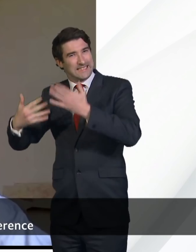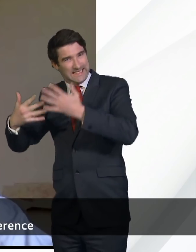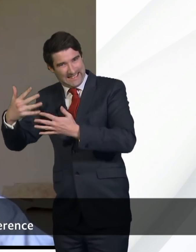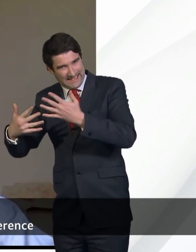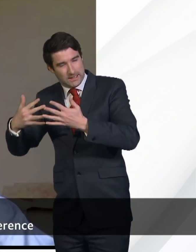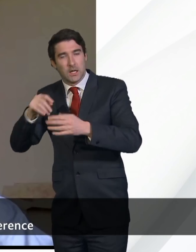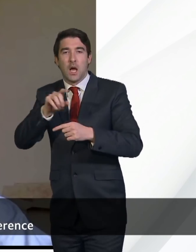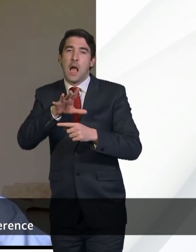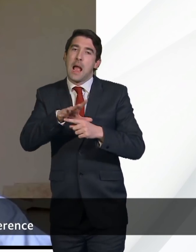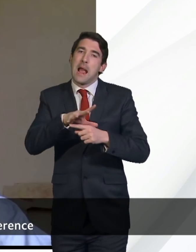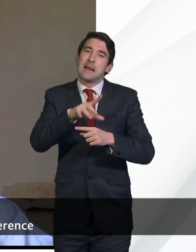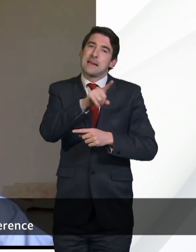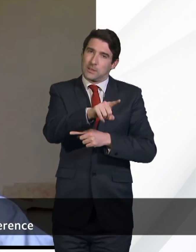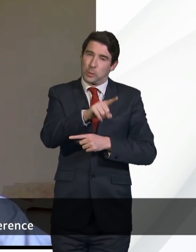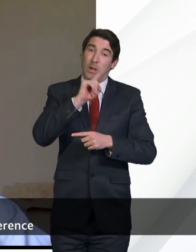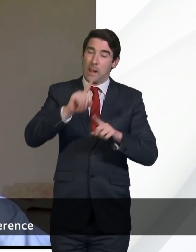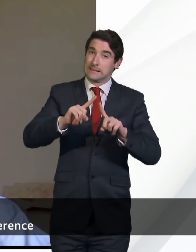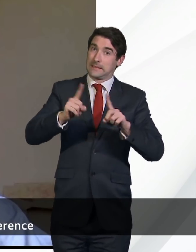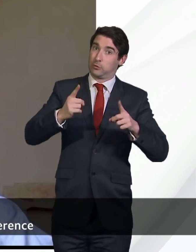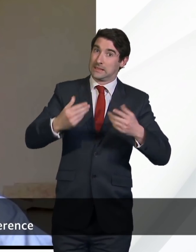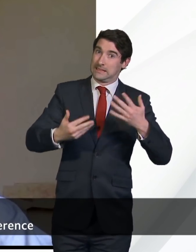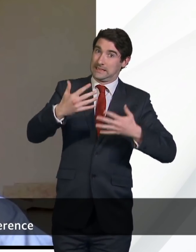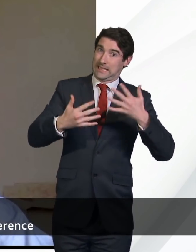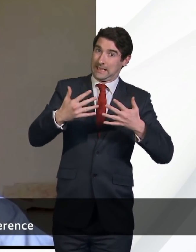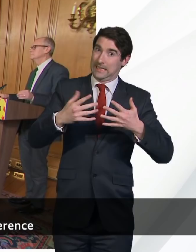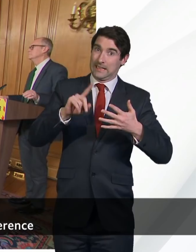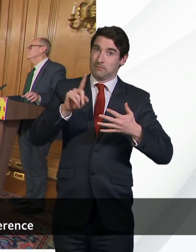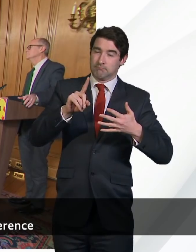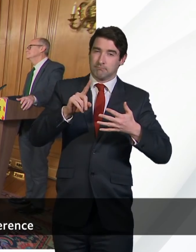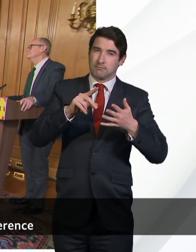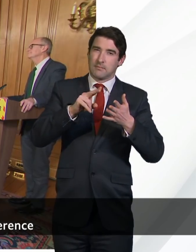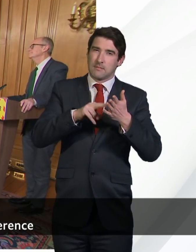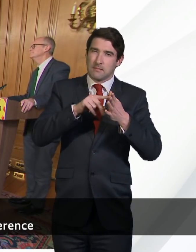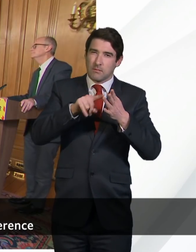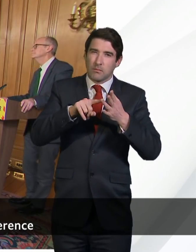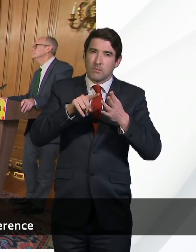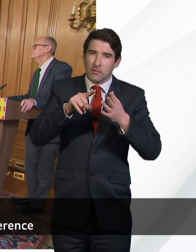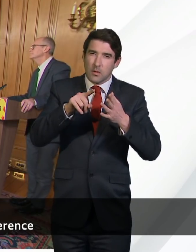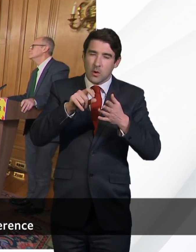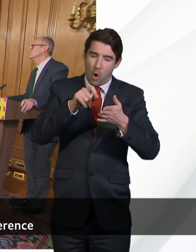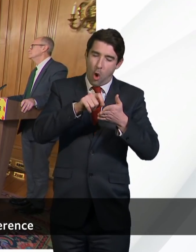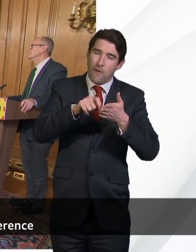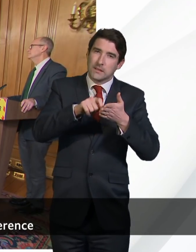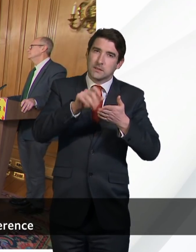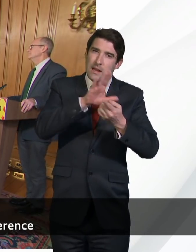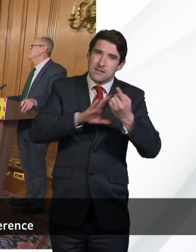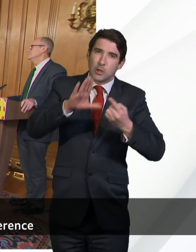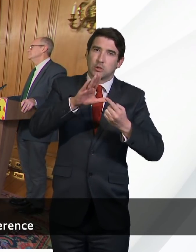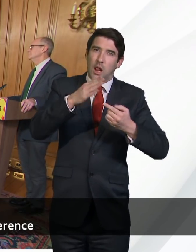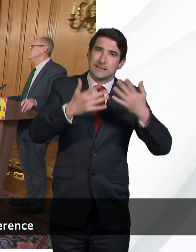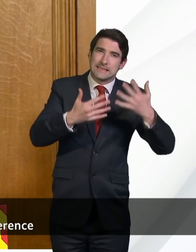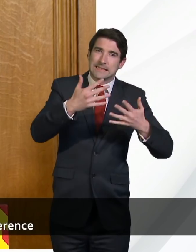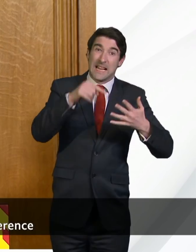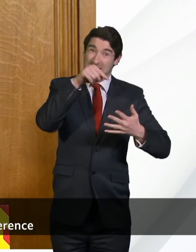will be wider than that. Do you expect that when you take into account care homes and other settings that we'll see a